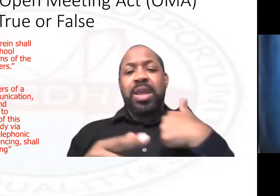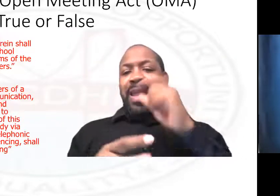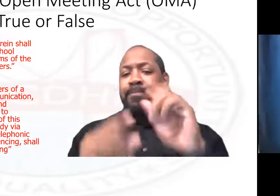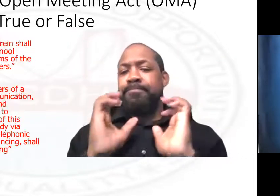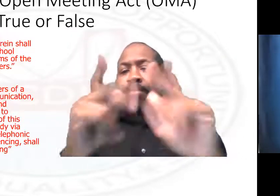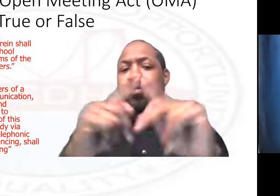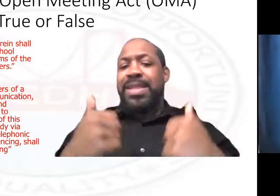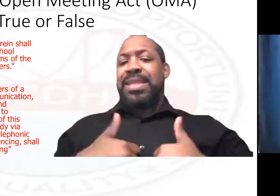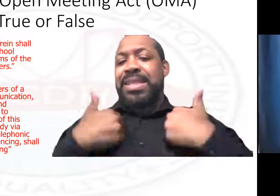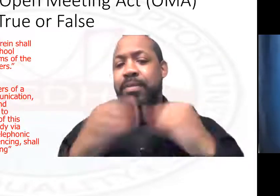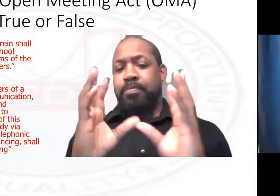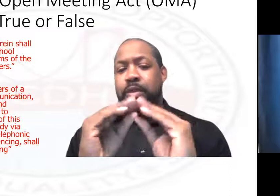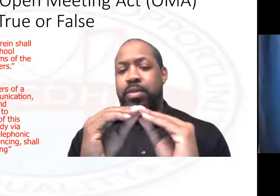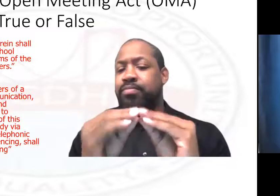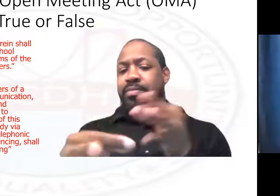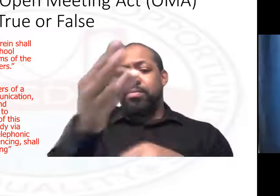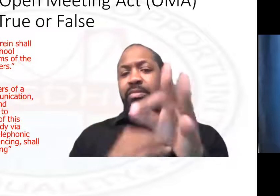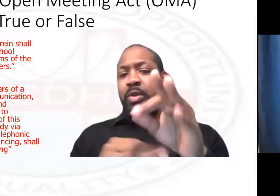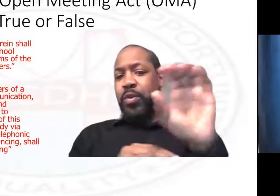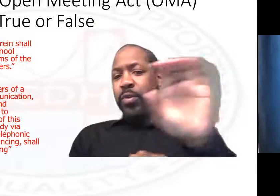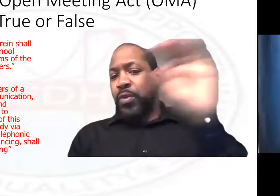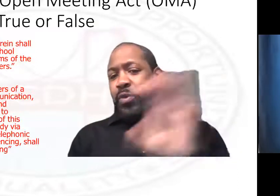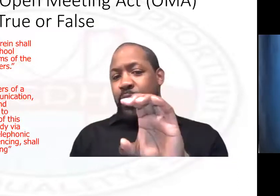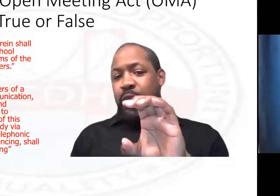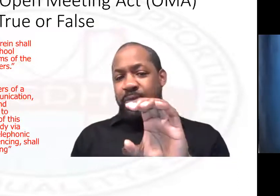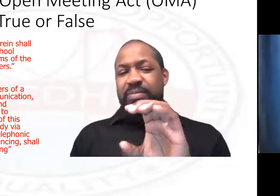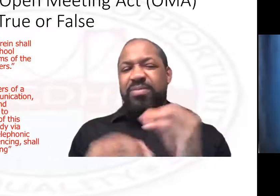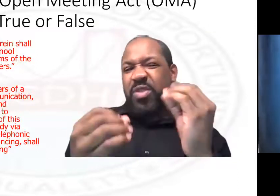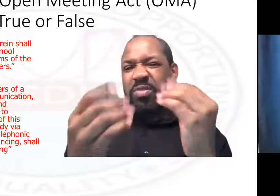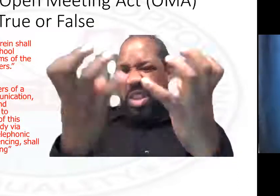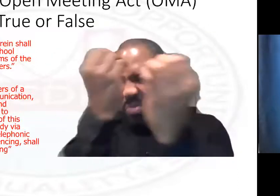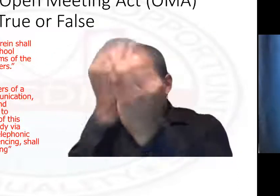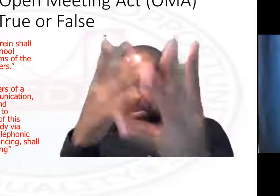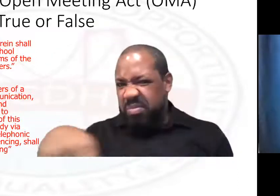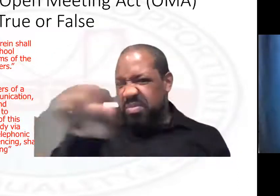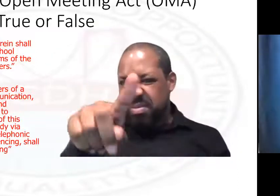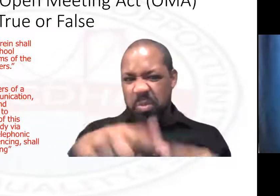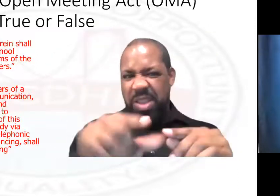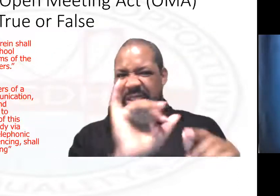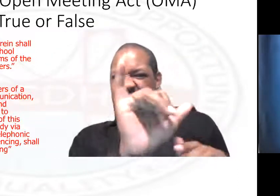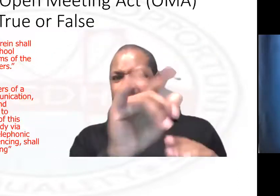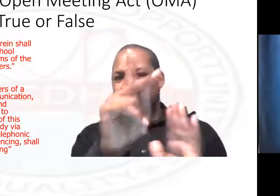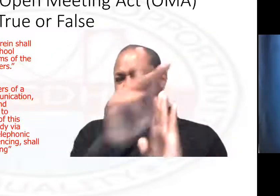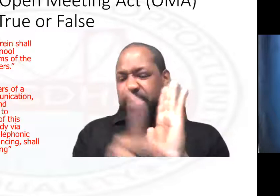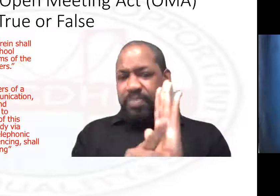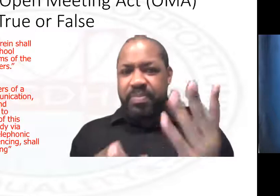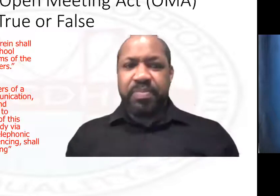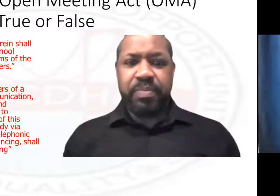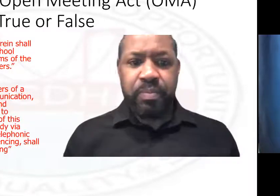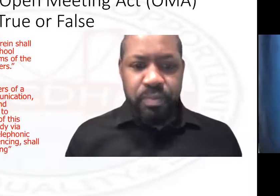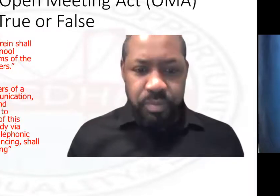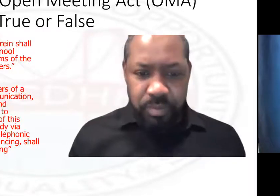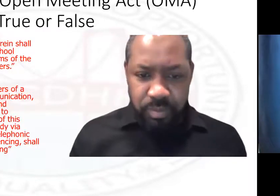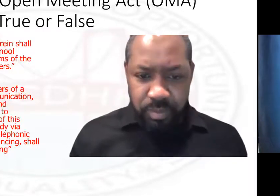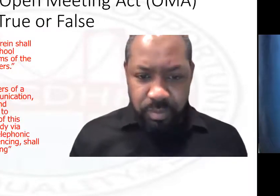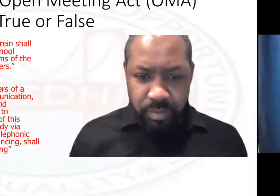as soon as the governor's executive order ends, we'd have to go back to a live meeting, no longer on Zoom.